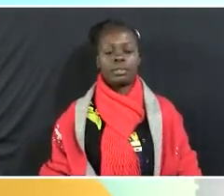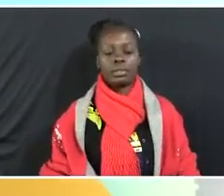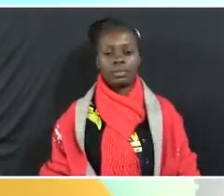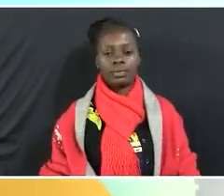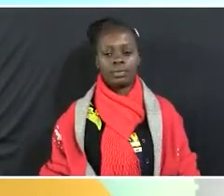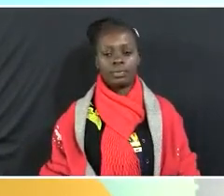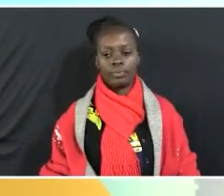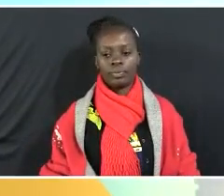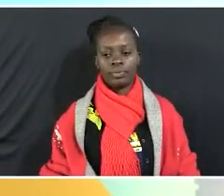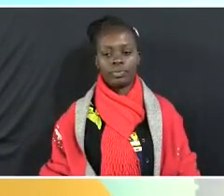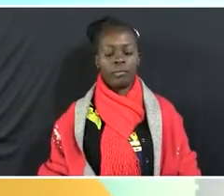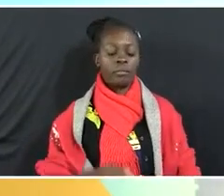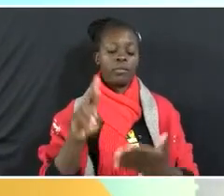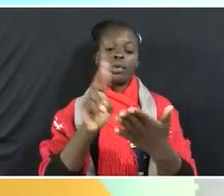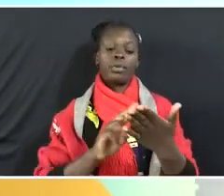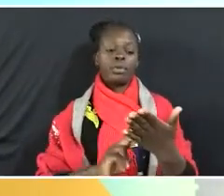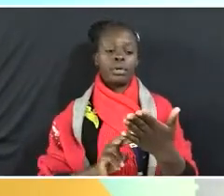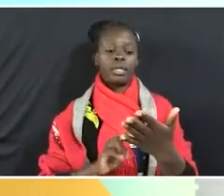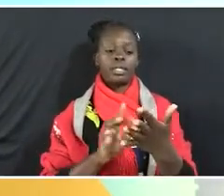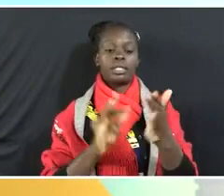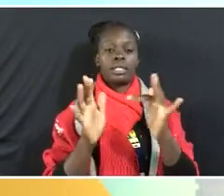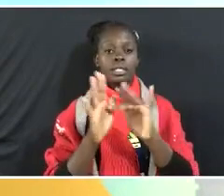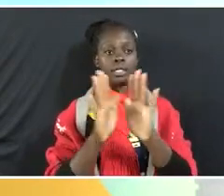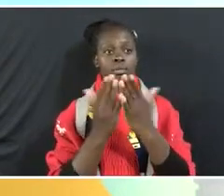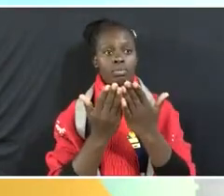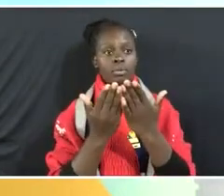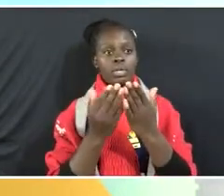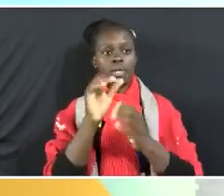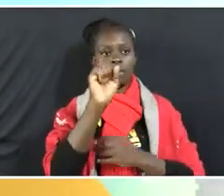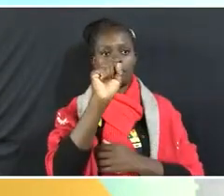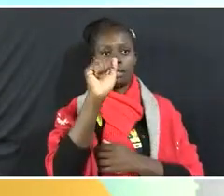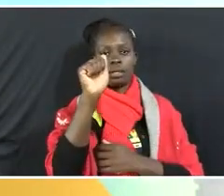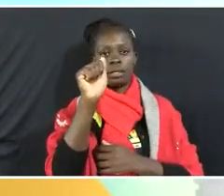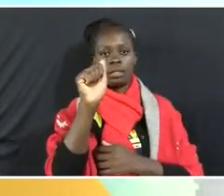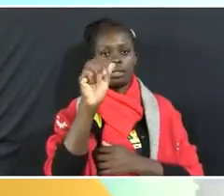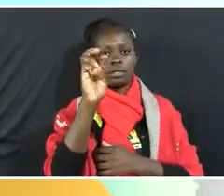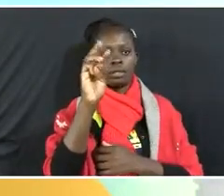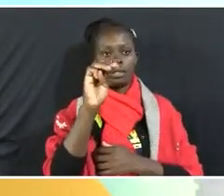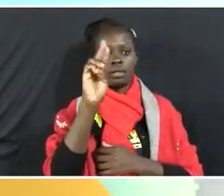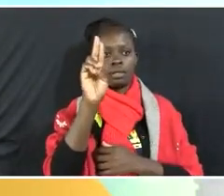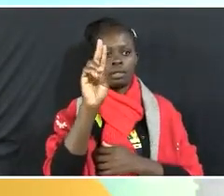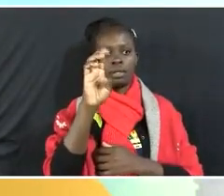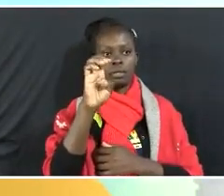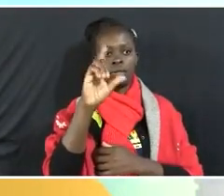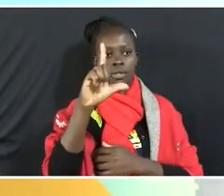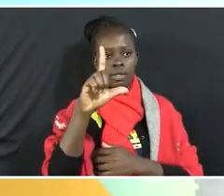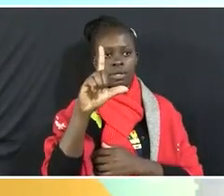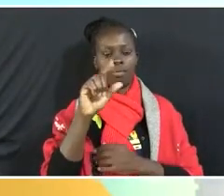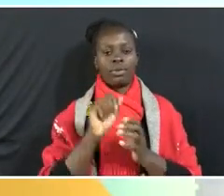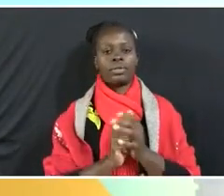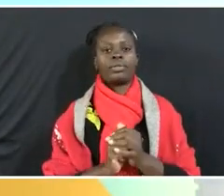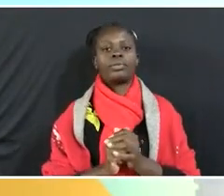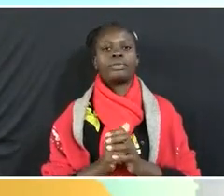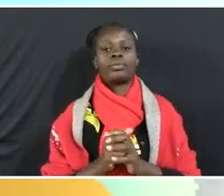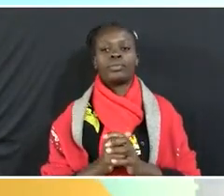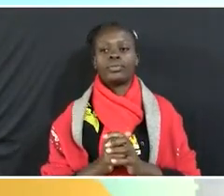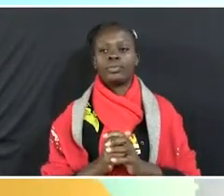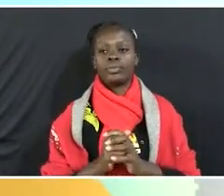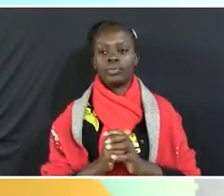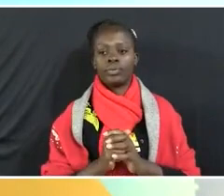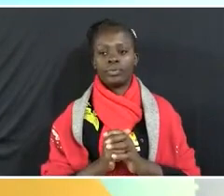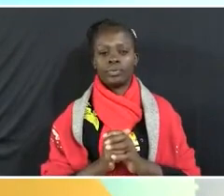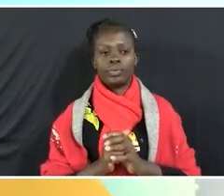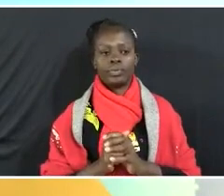Turn with me to the book of 2 Samuel. The message is titled, Handle with Care.